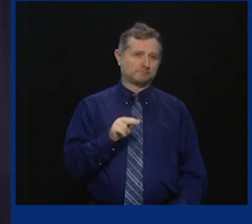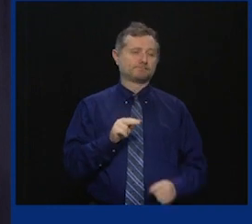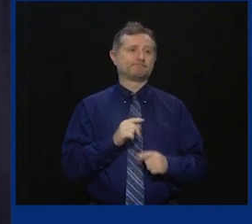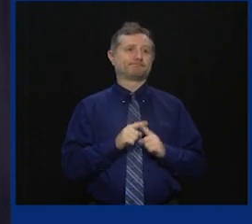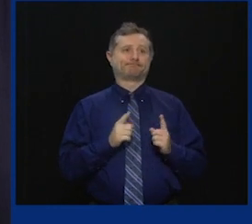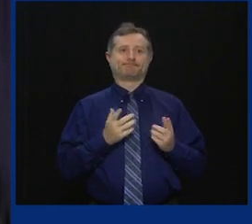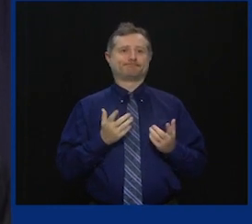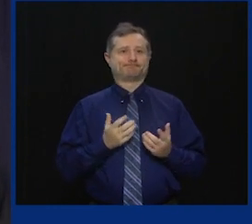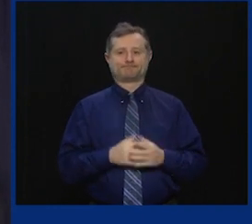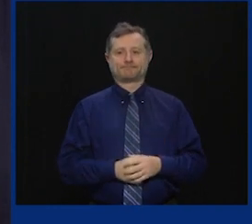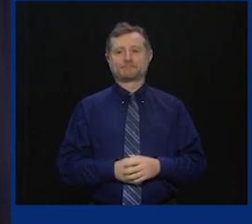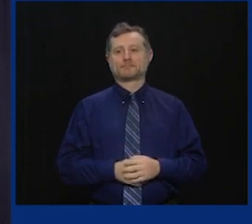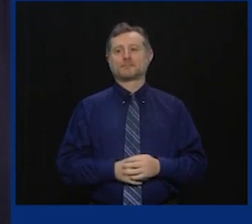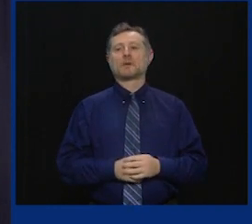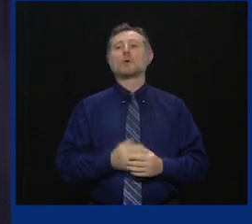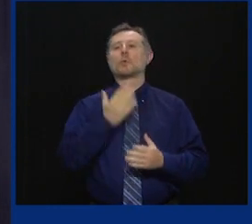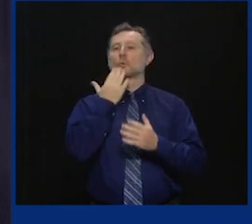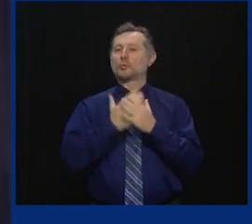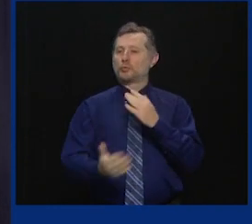Well, good morning, everyone.